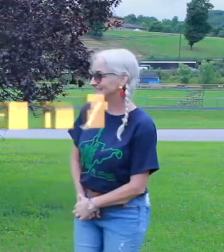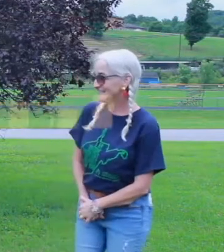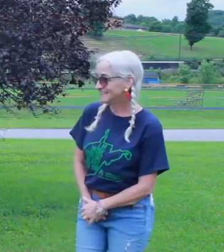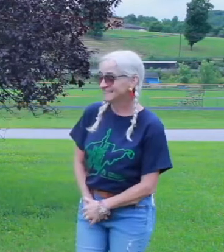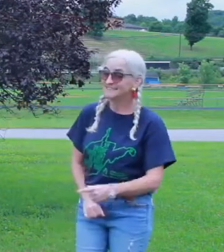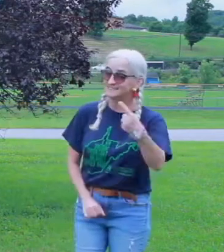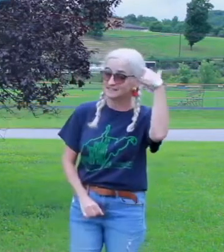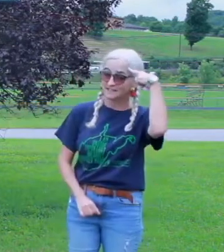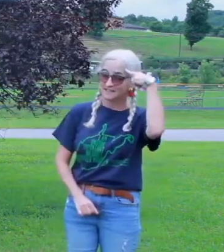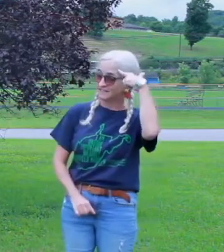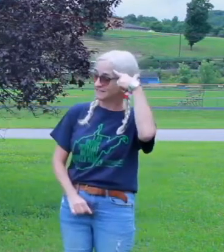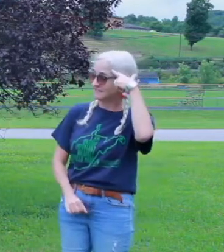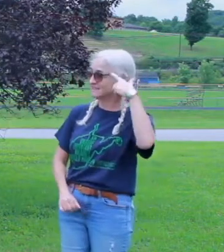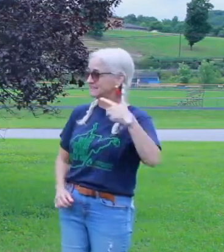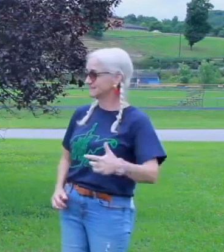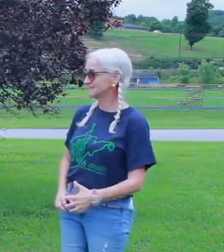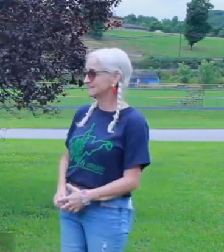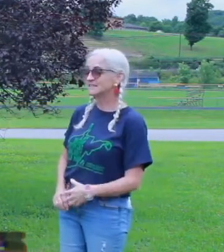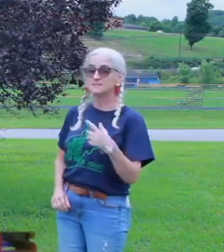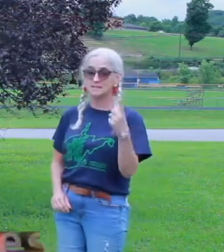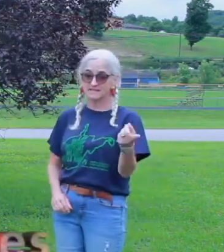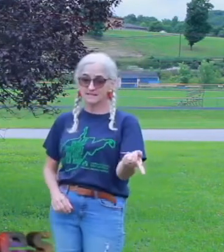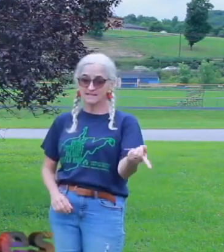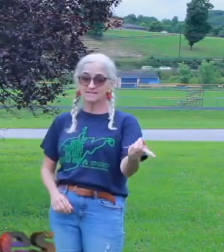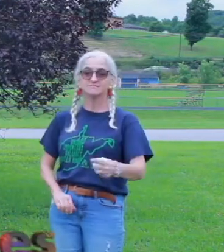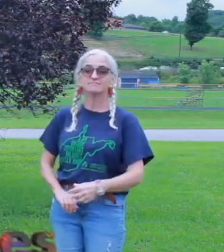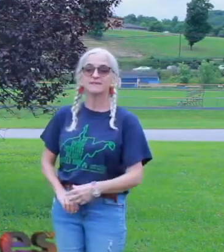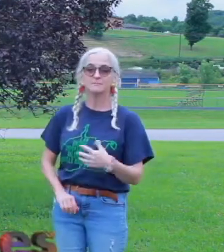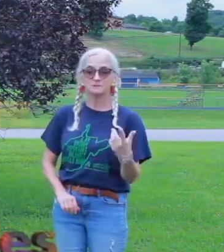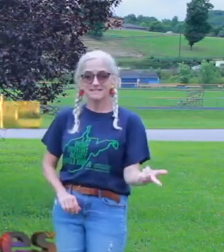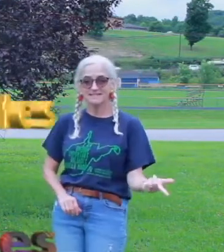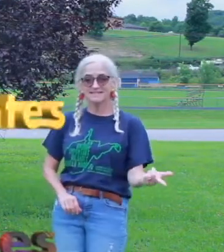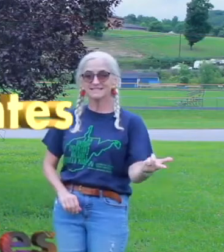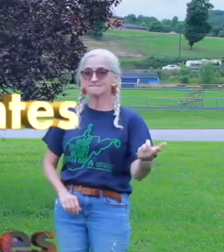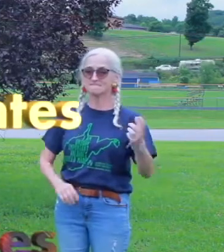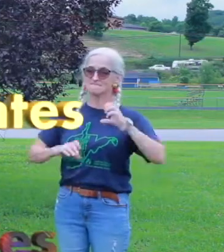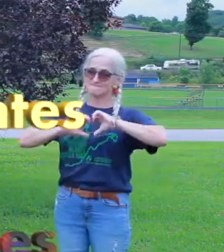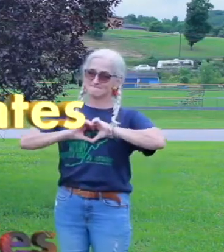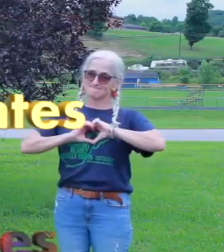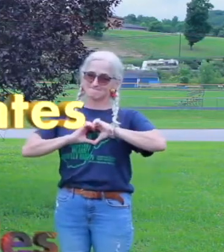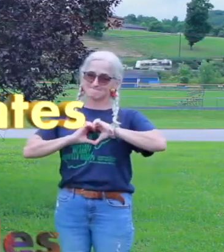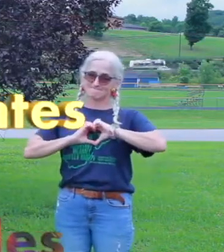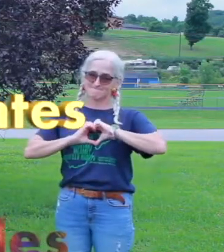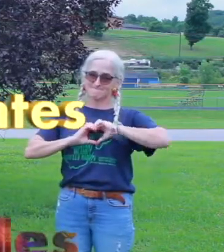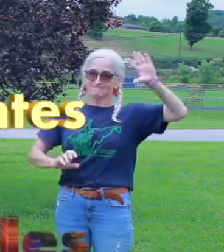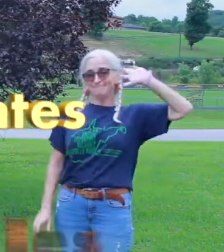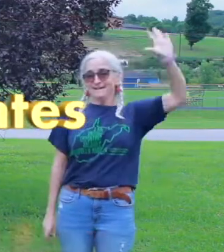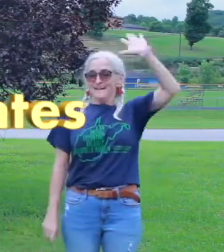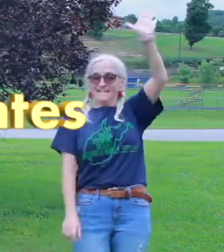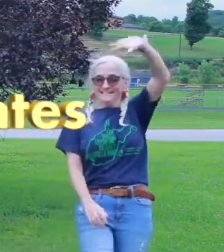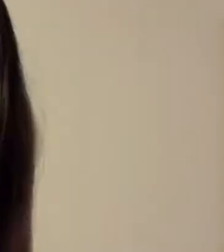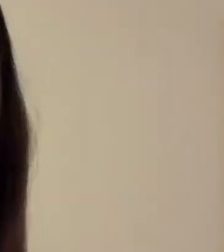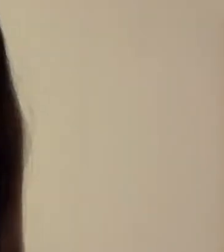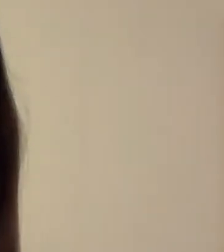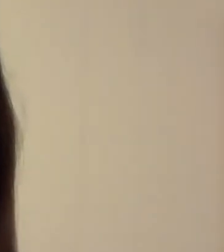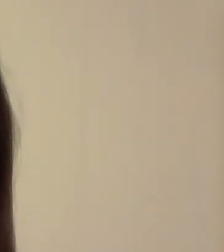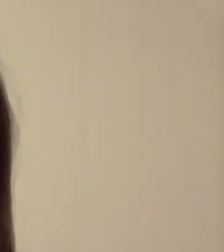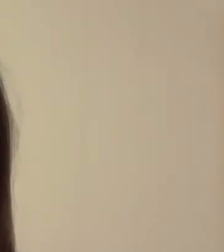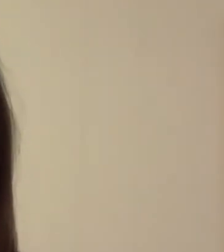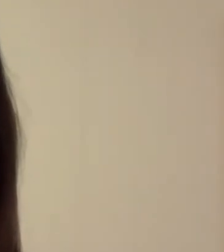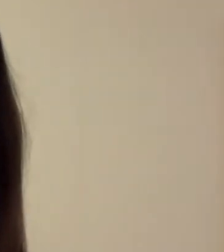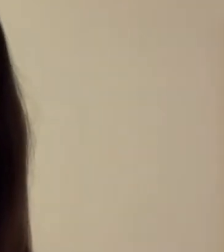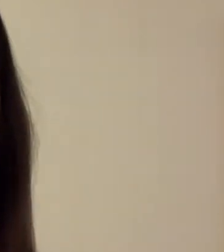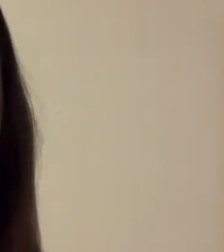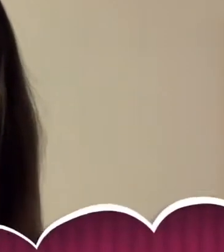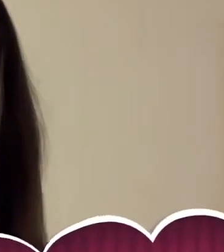Recordad que sois especiales, importantes y maravillosos. Hi